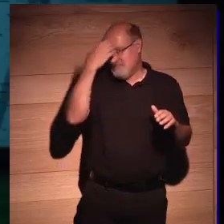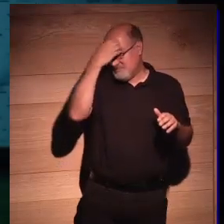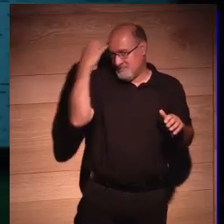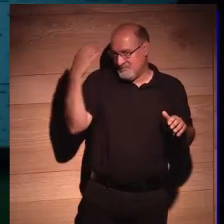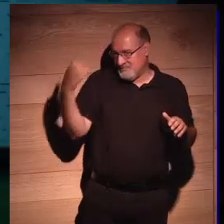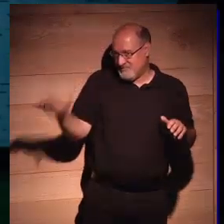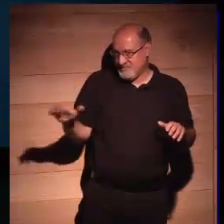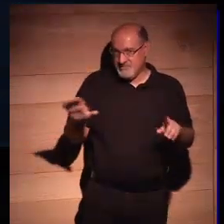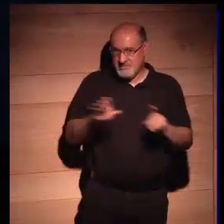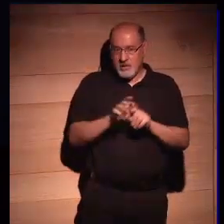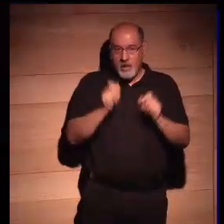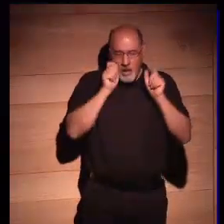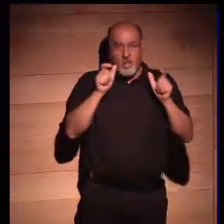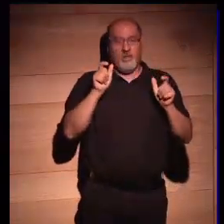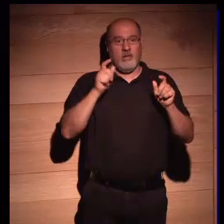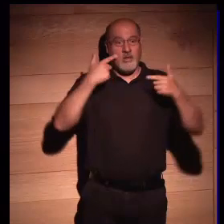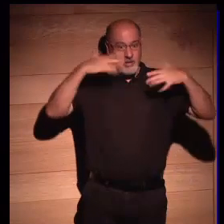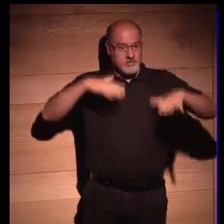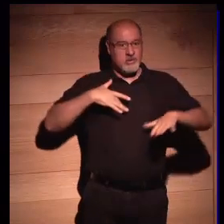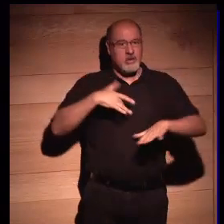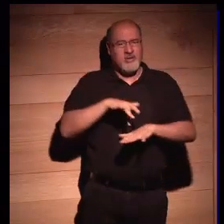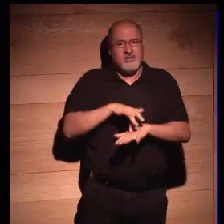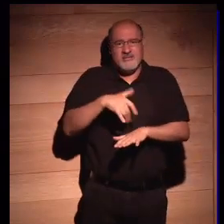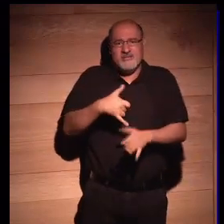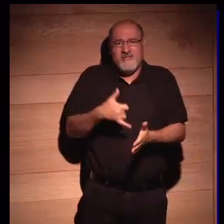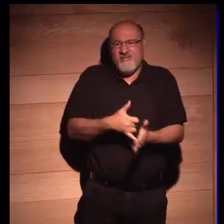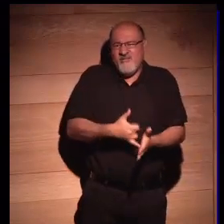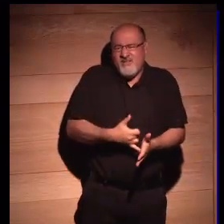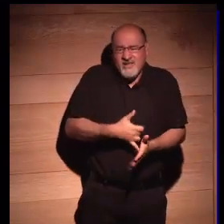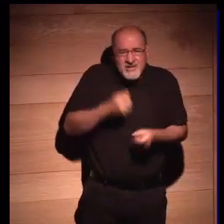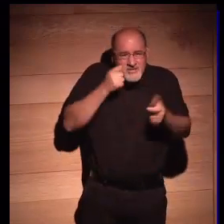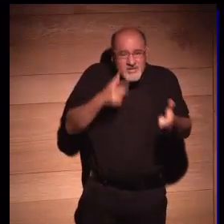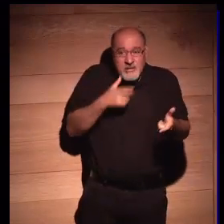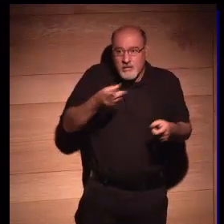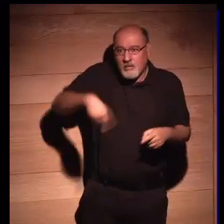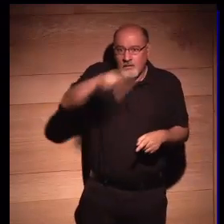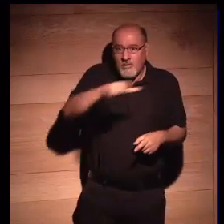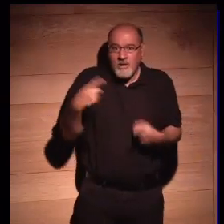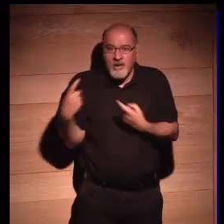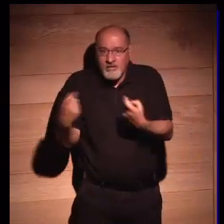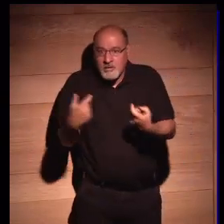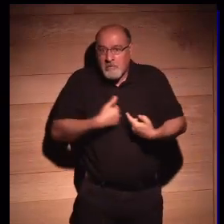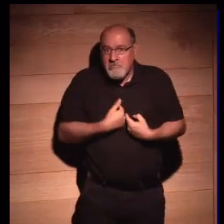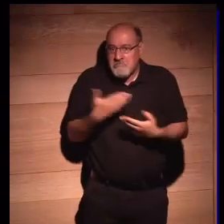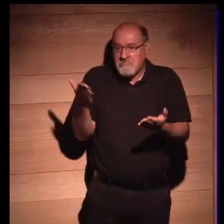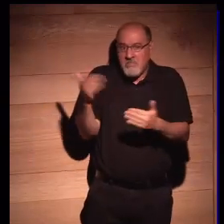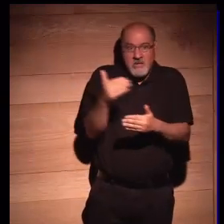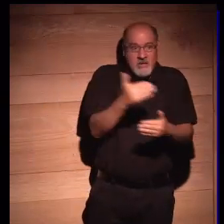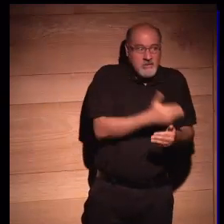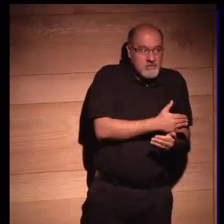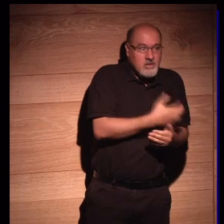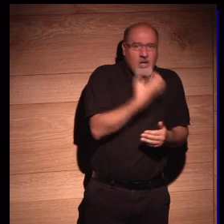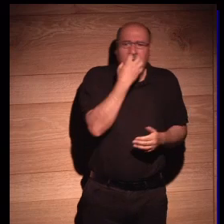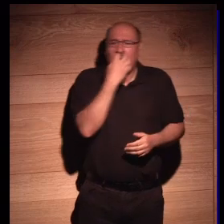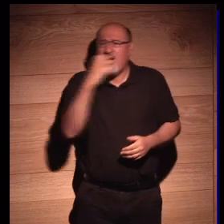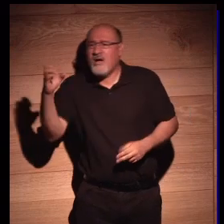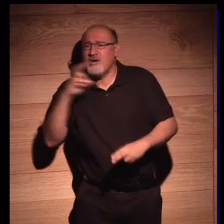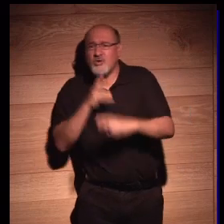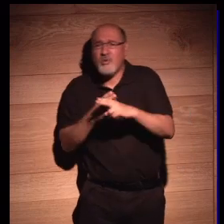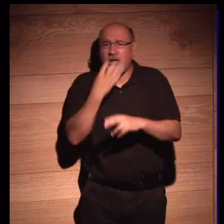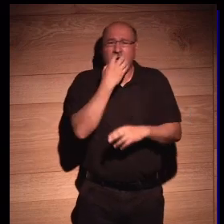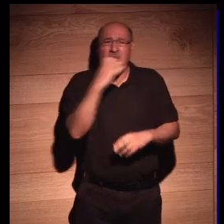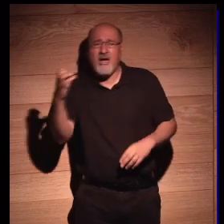if my only superpower is to be aware of my fragility? Who would need me? Would someone shout my